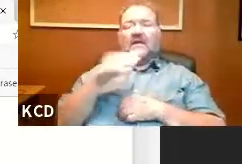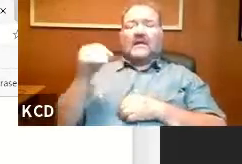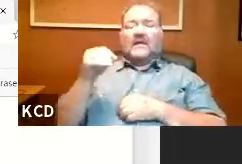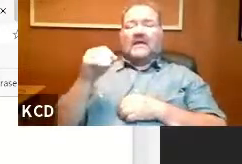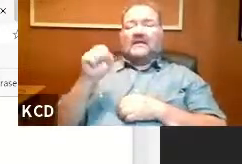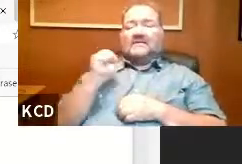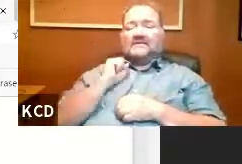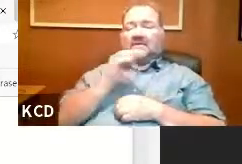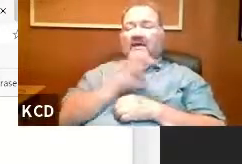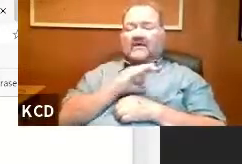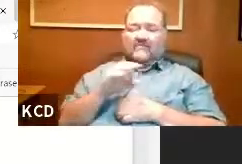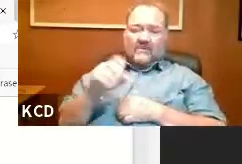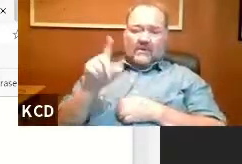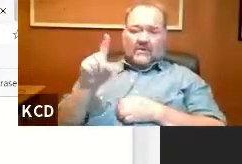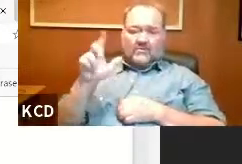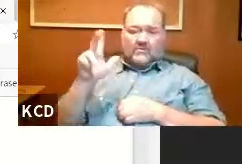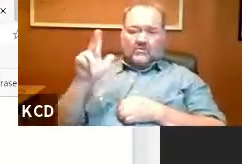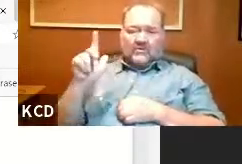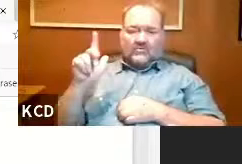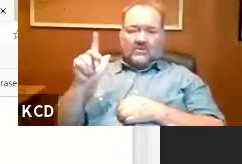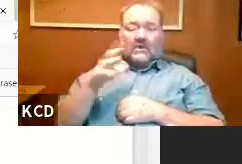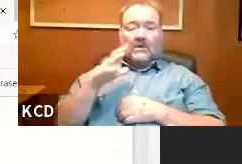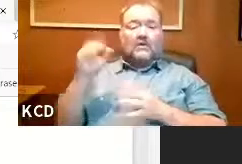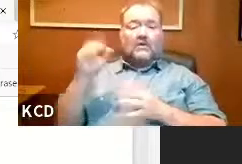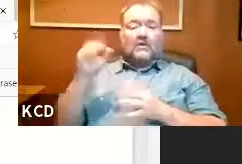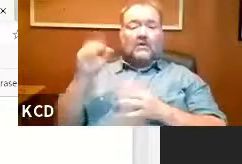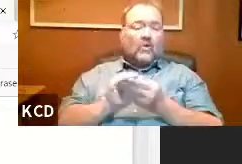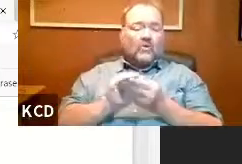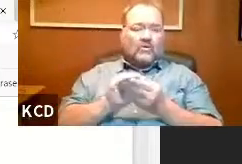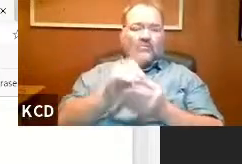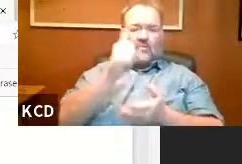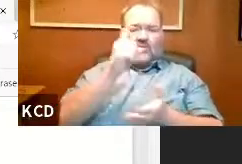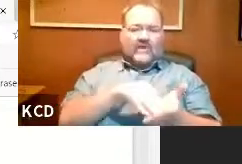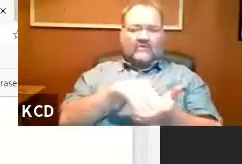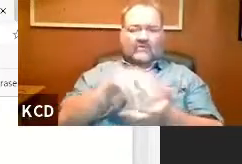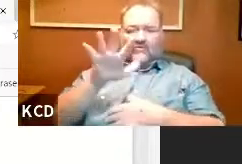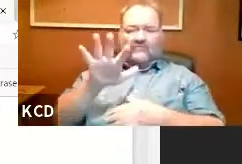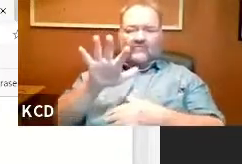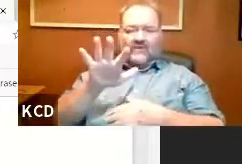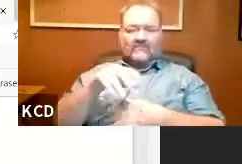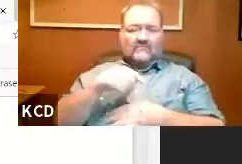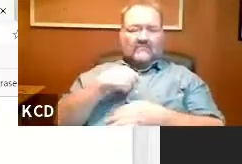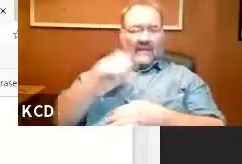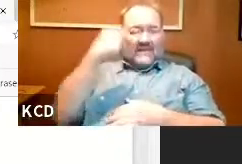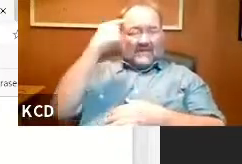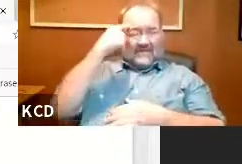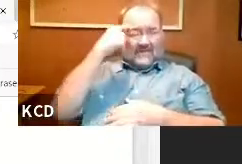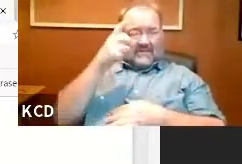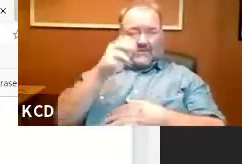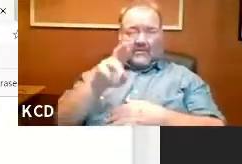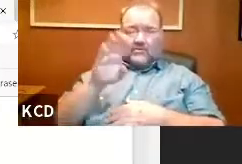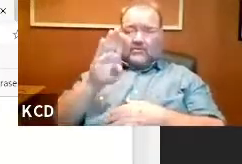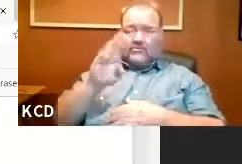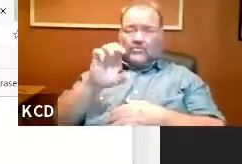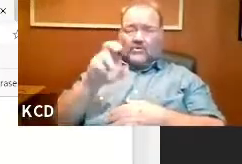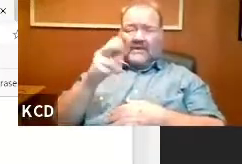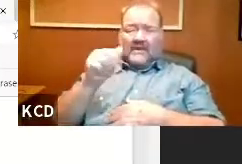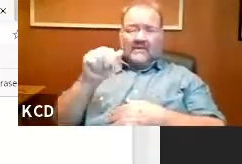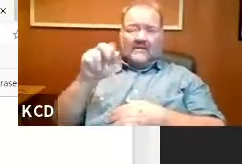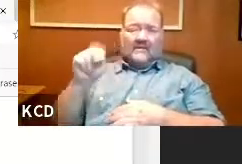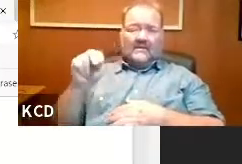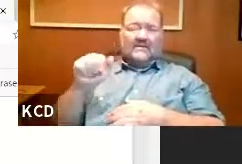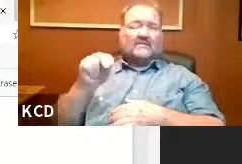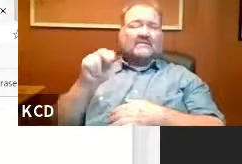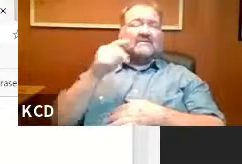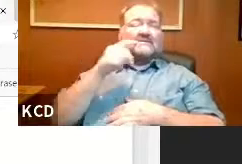staff 123, and the total was 1,035. I know Dr. Buchanan mentioned last week that, you know,